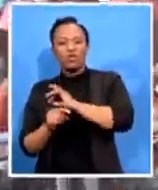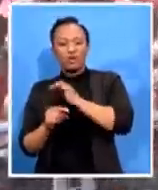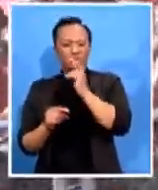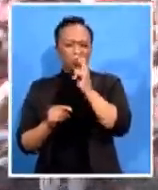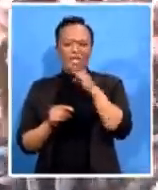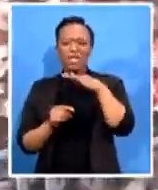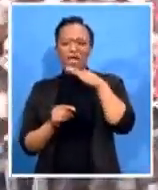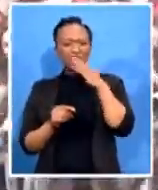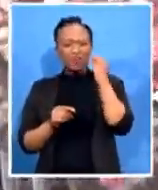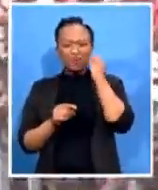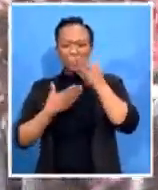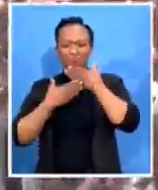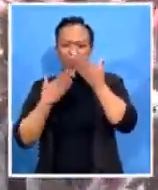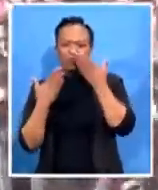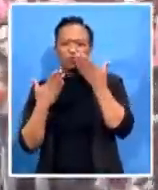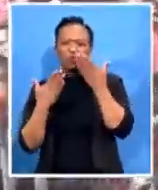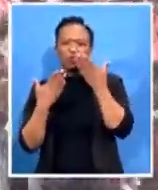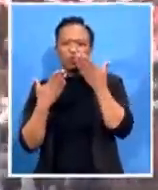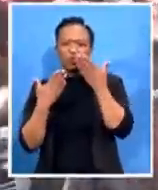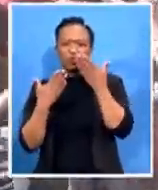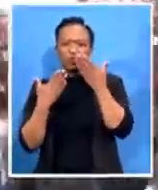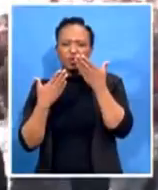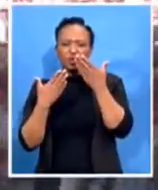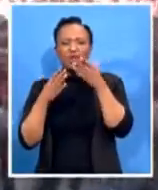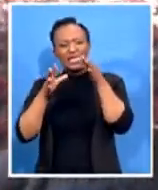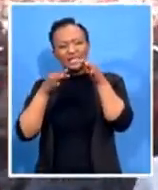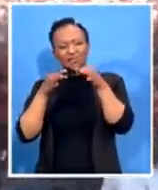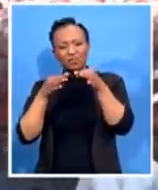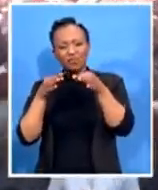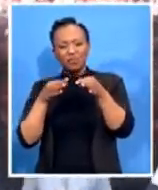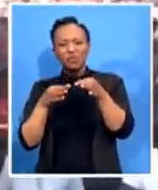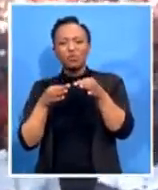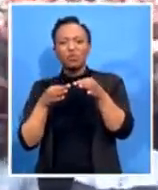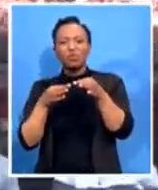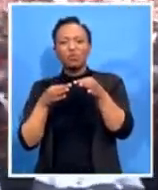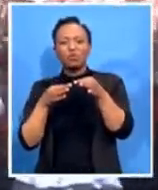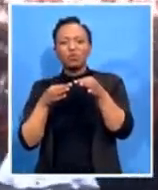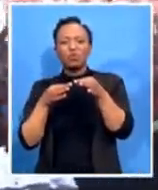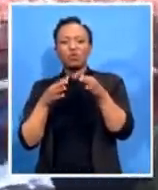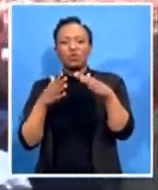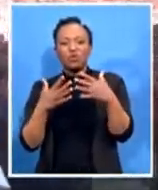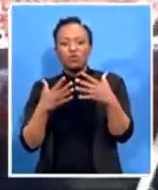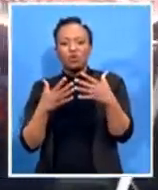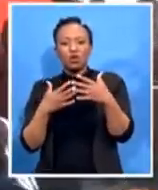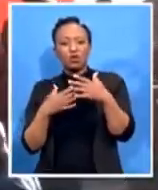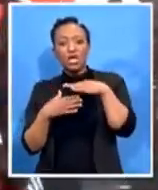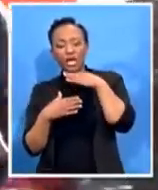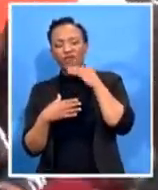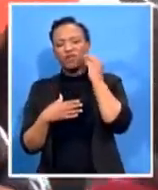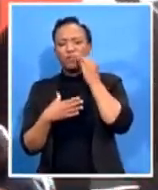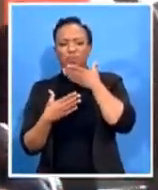the description of the way things are. For instance, we heard that